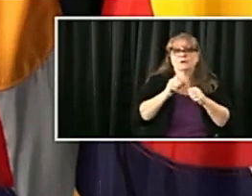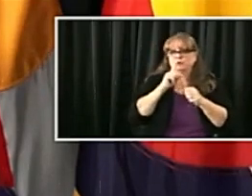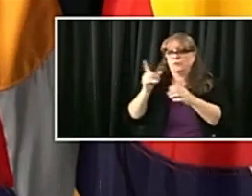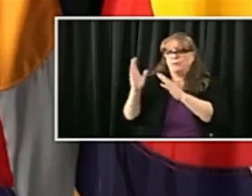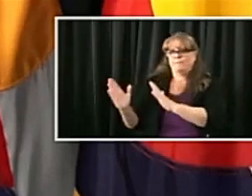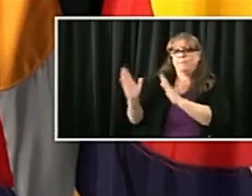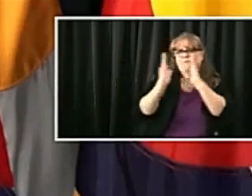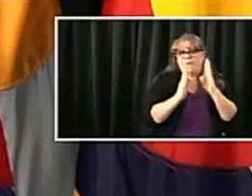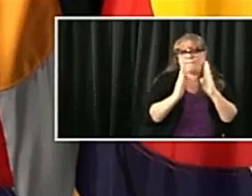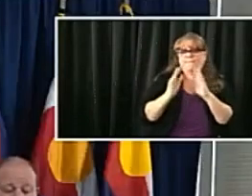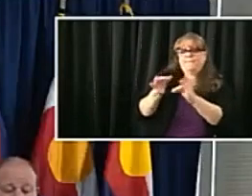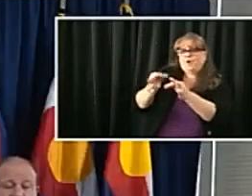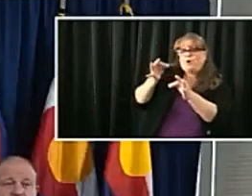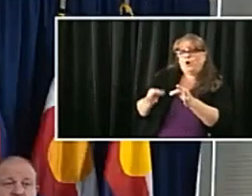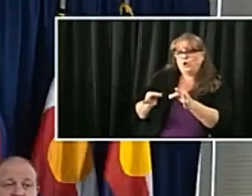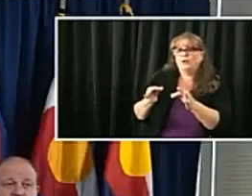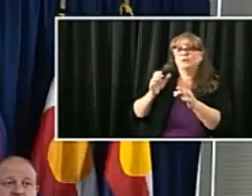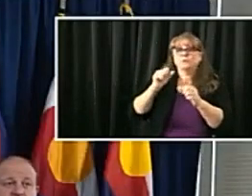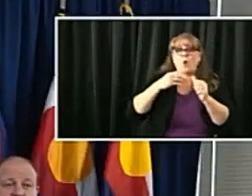two.